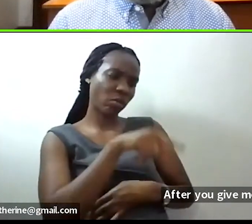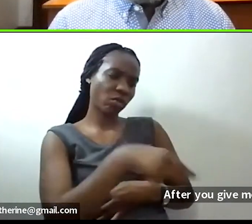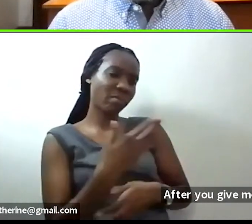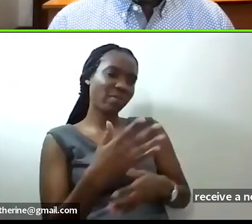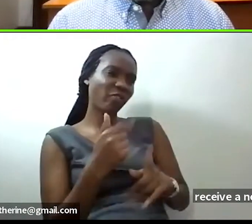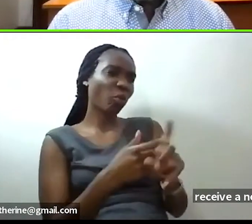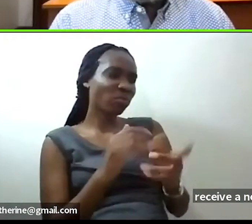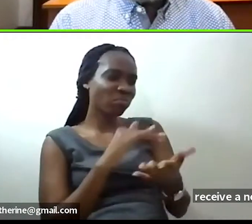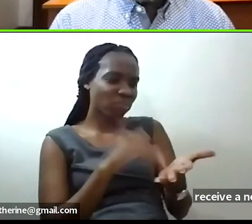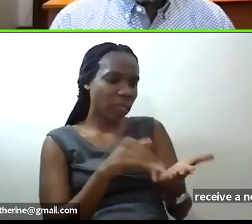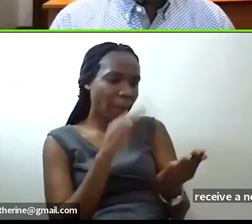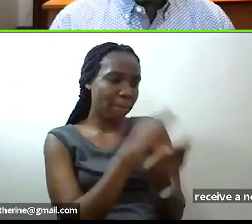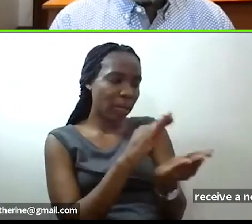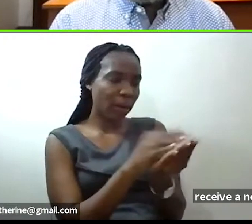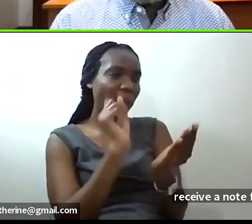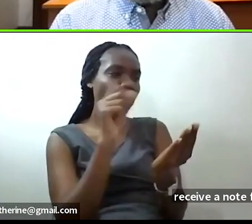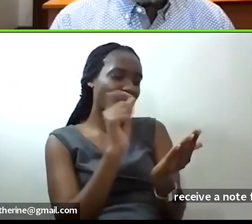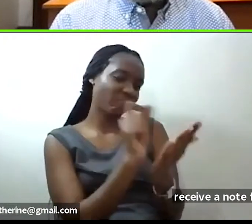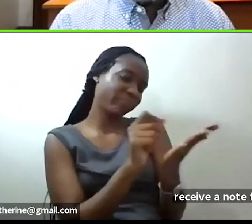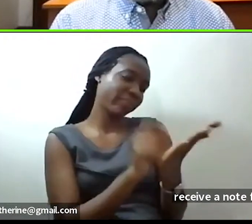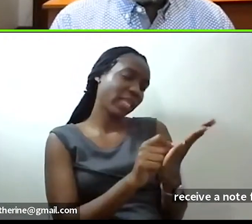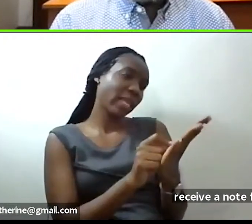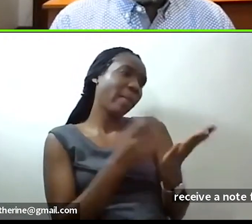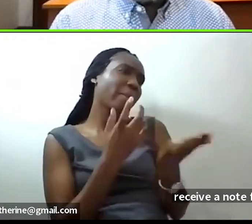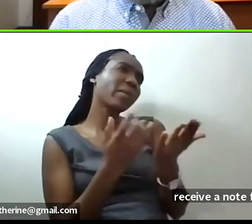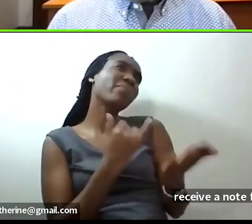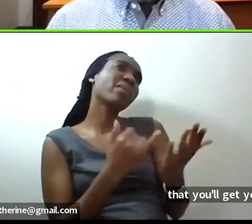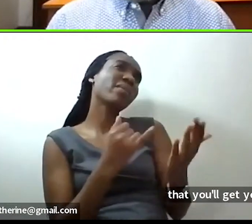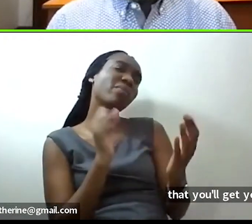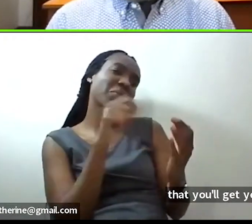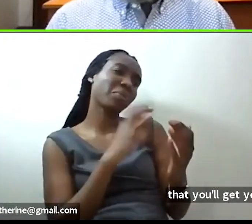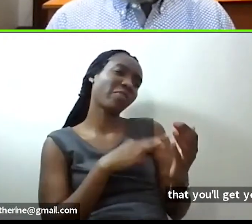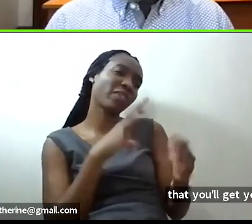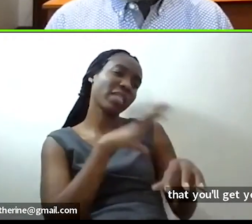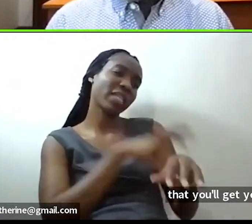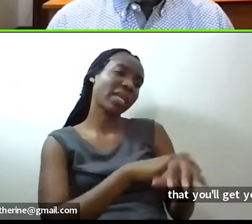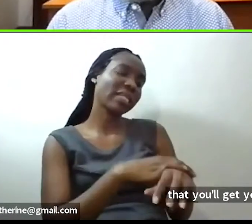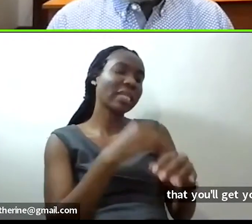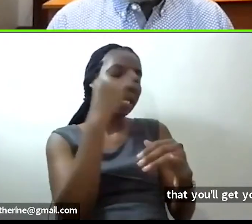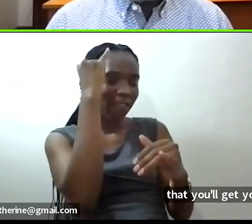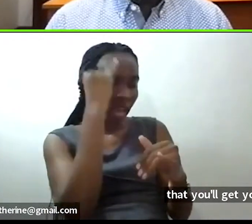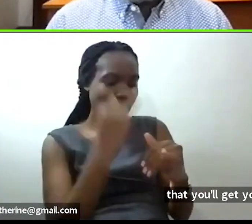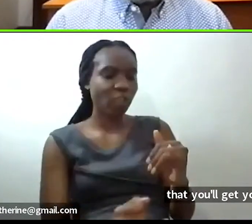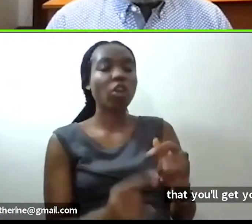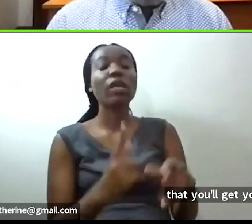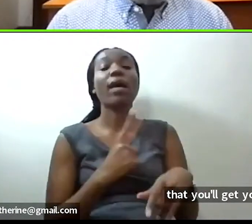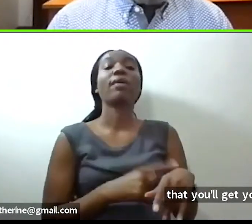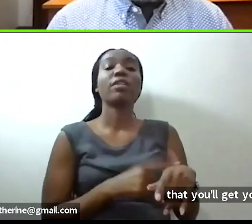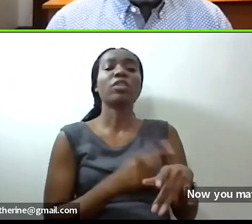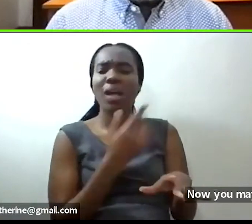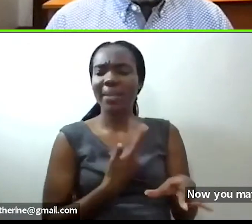indicate that you'll get your amount at the end of the period. Now you may ask, who can buy these bonds or